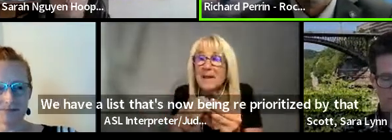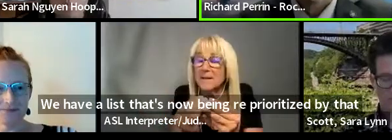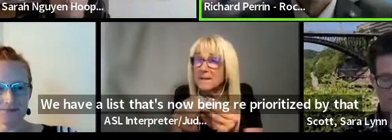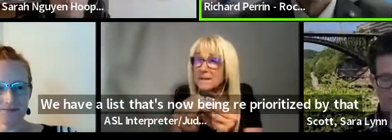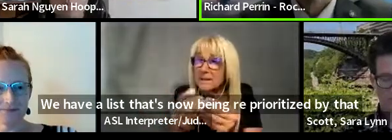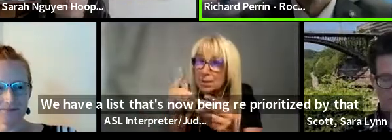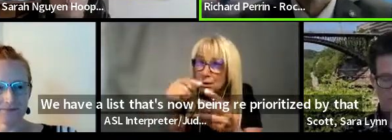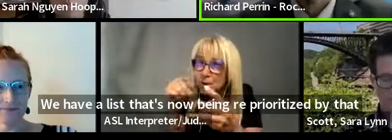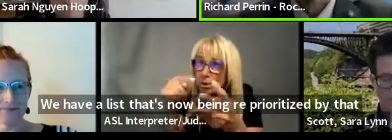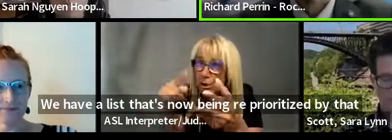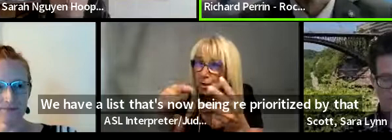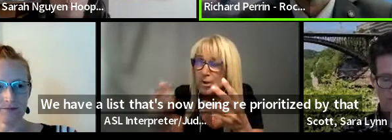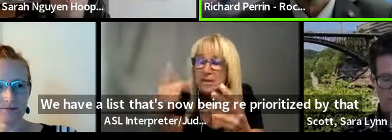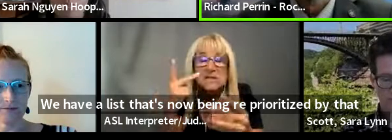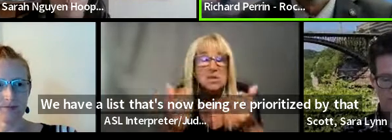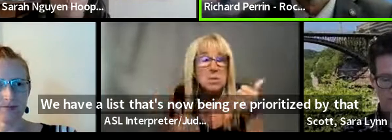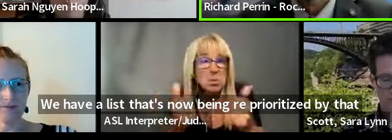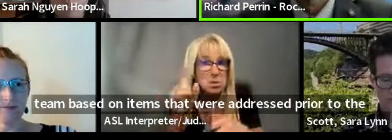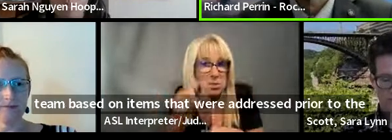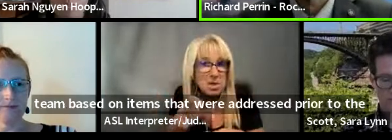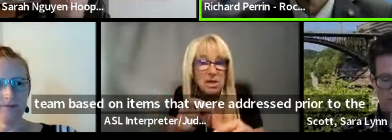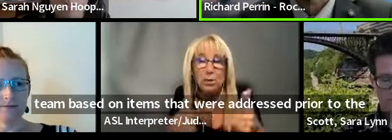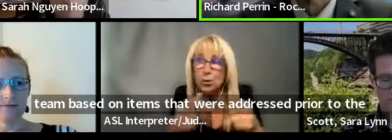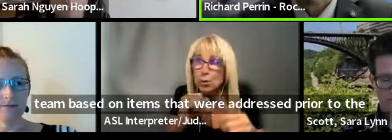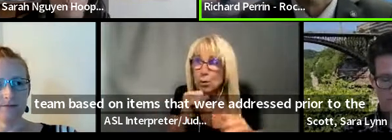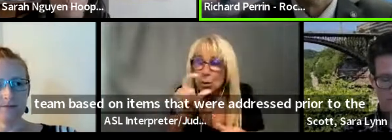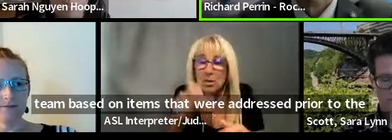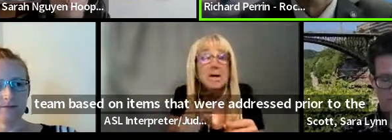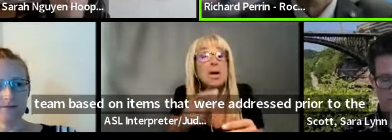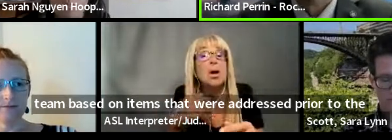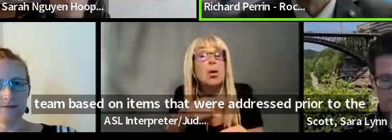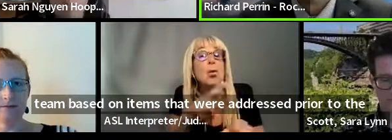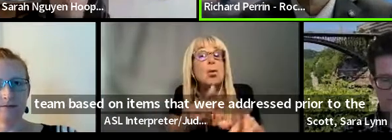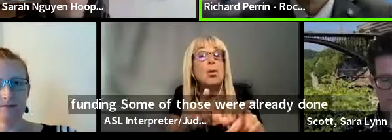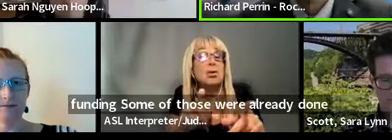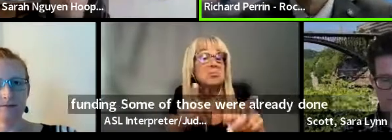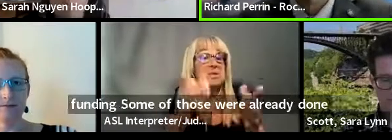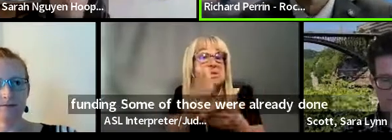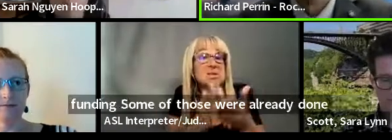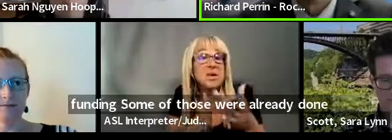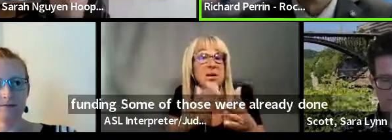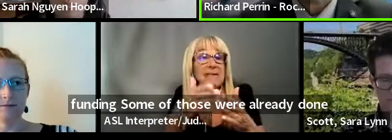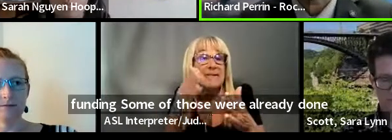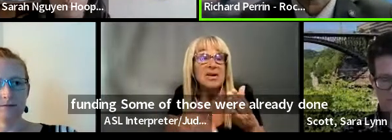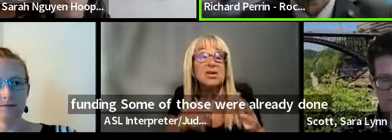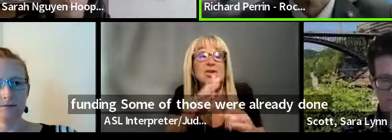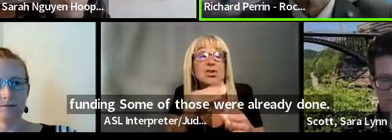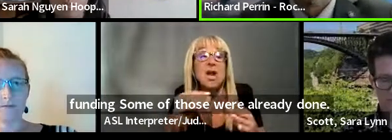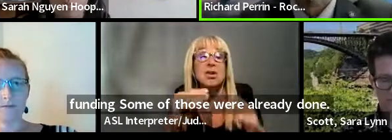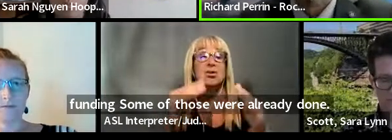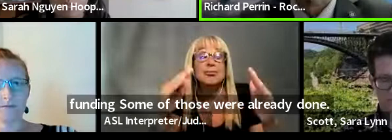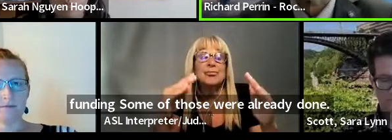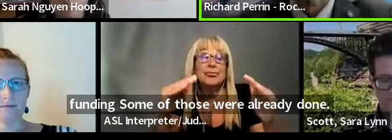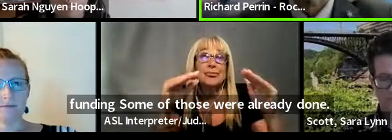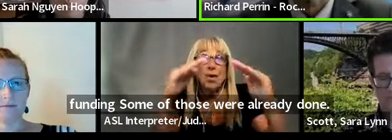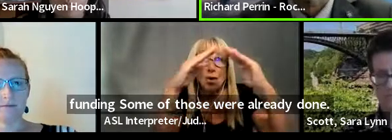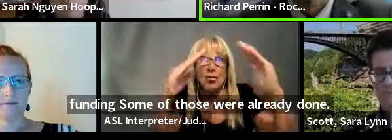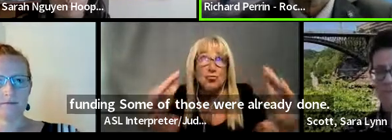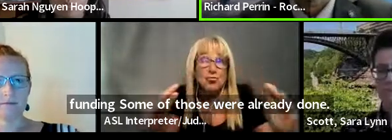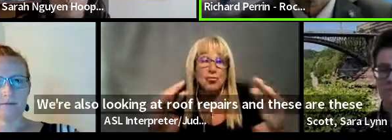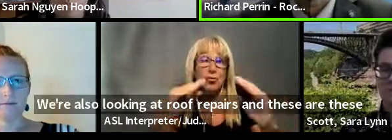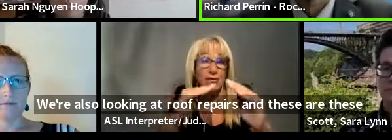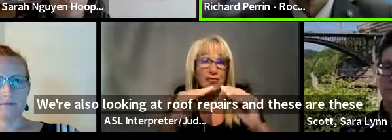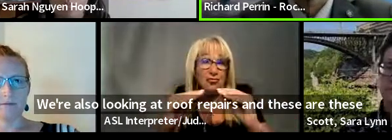funding. Some of those were already done. We're also looking at roof repairs, and these are strictly maintenance at